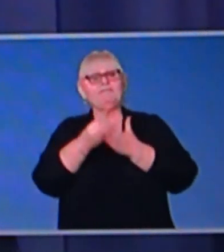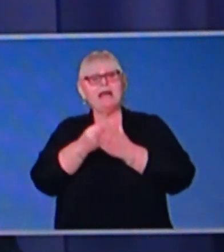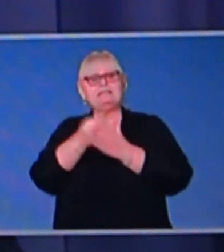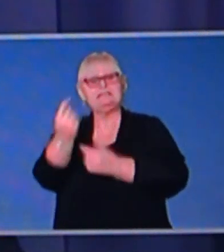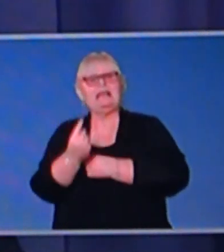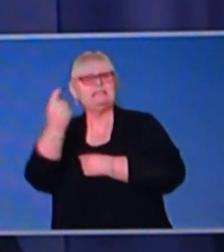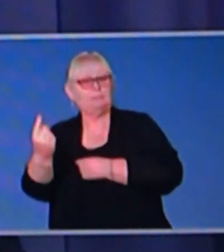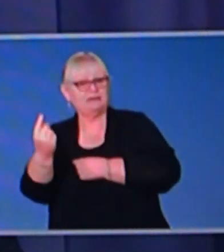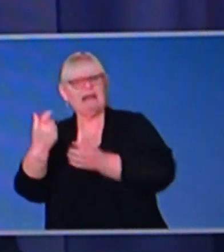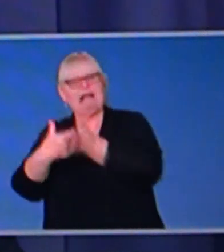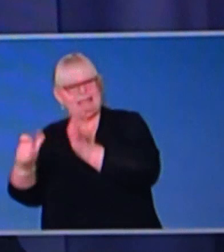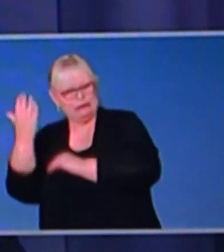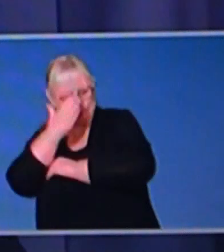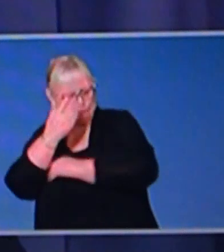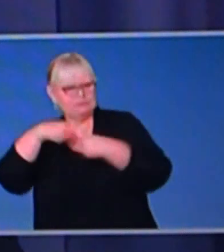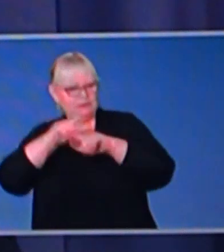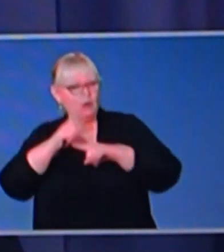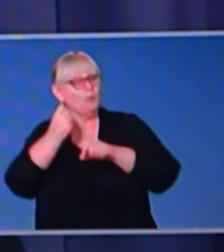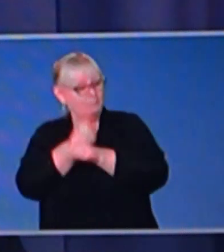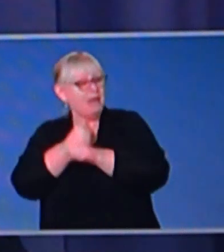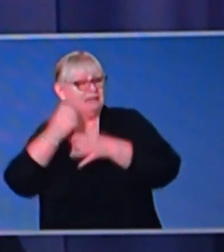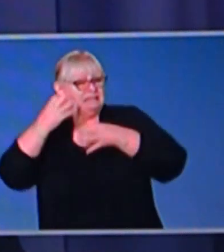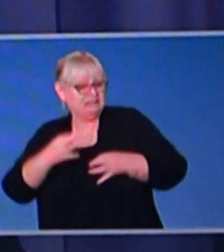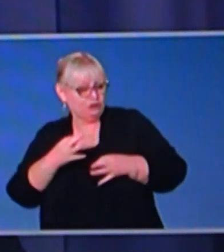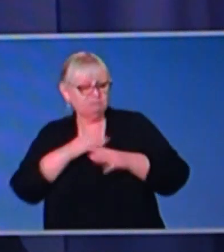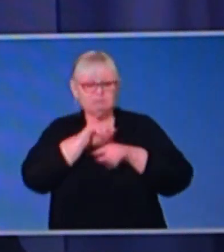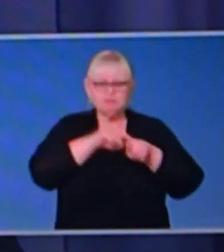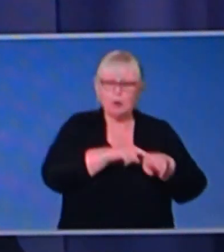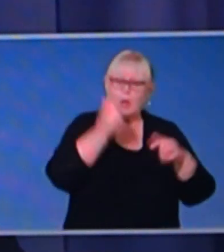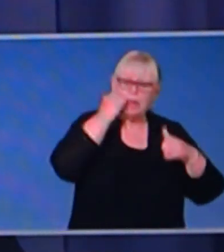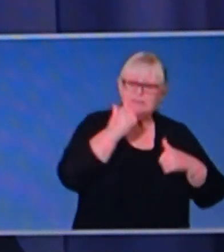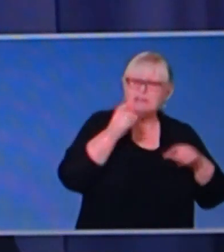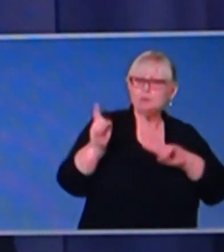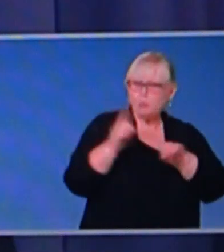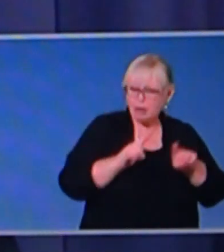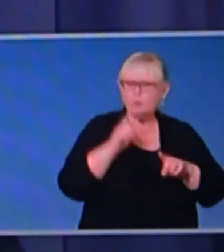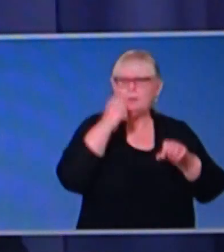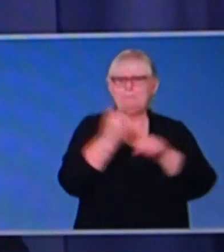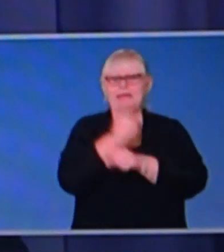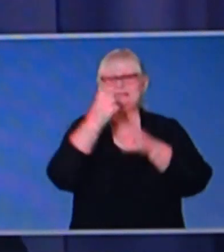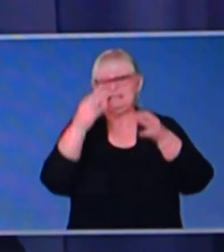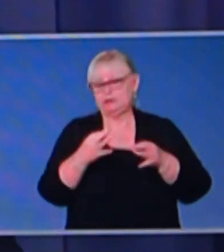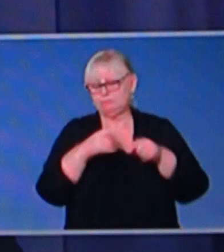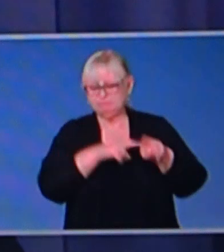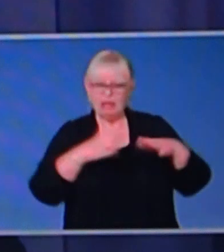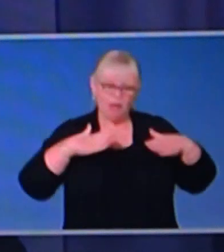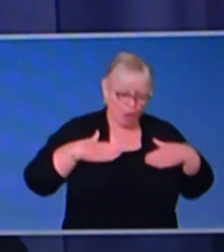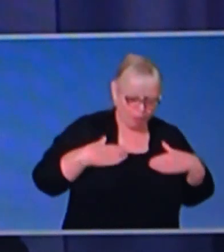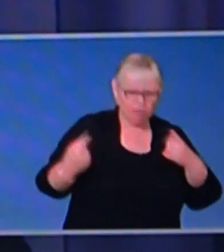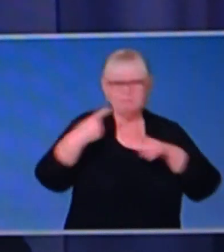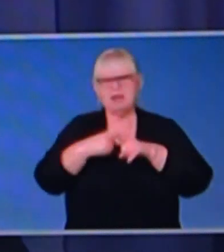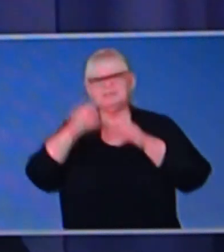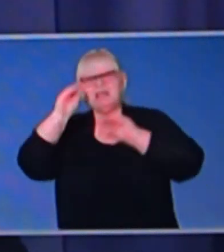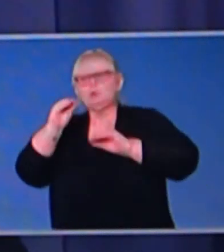and Catholic schools, and will make decisions based on the evidence, and that evidence both on a health basis and as well as from educationalists,